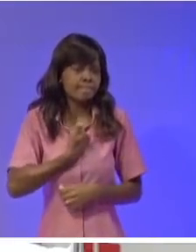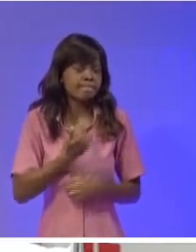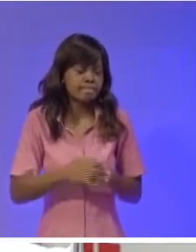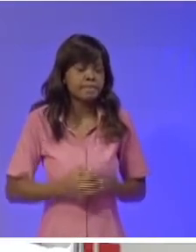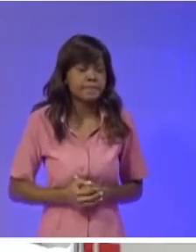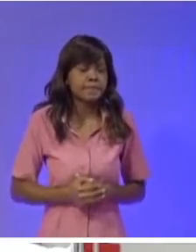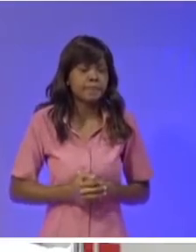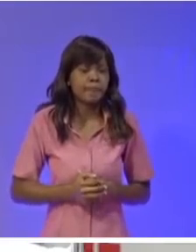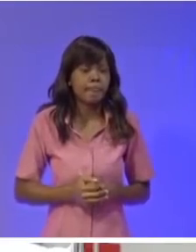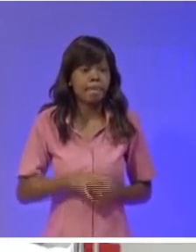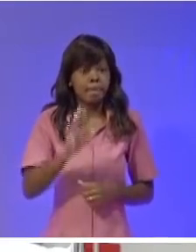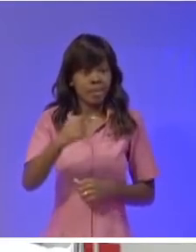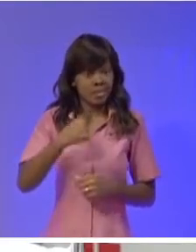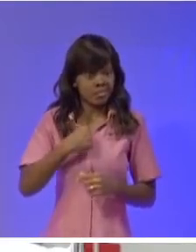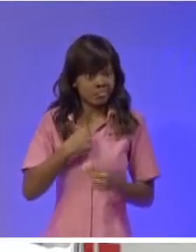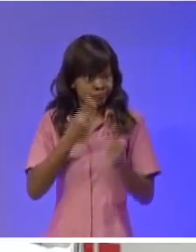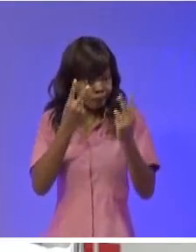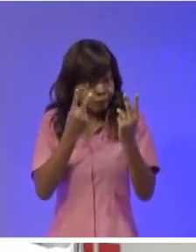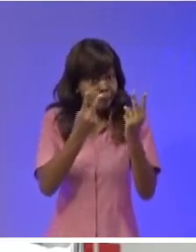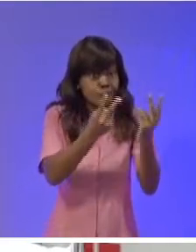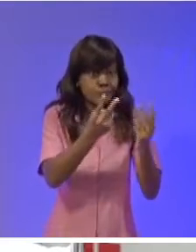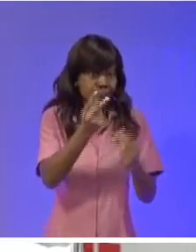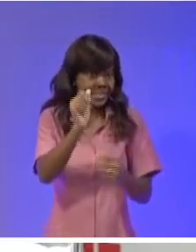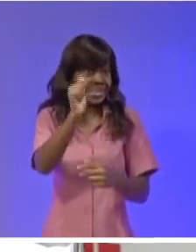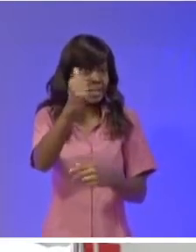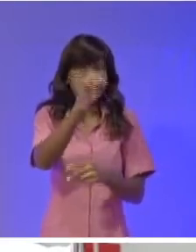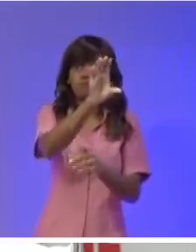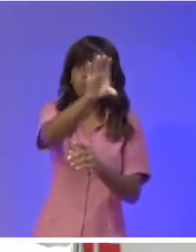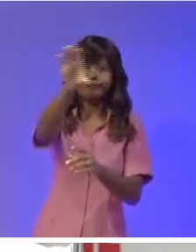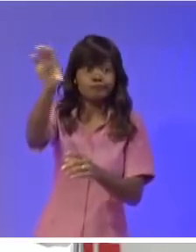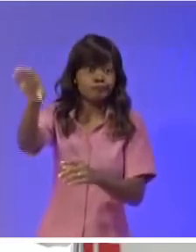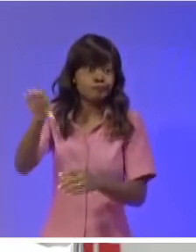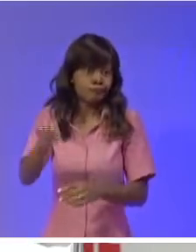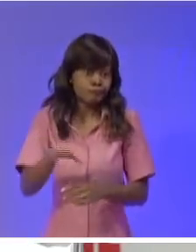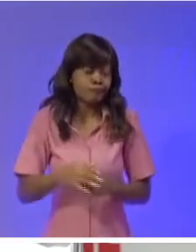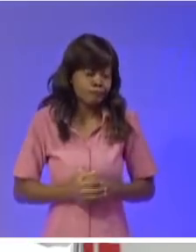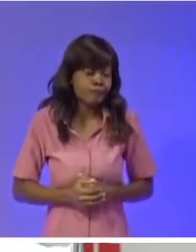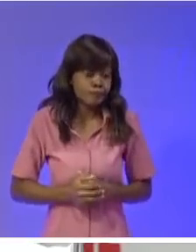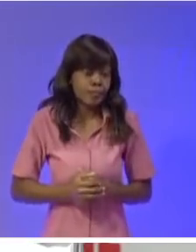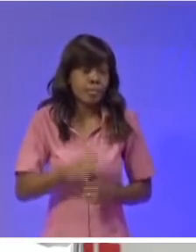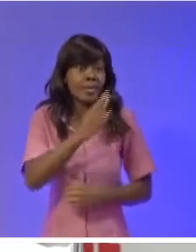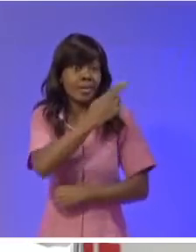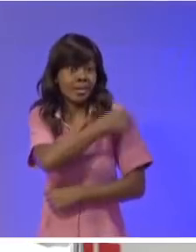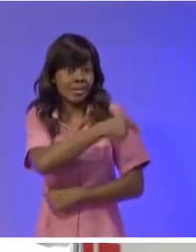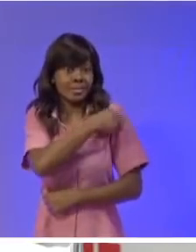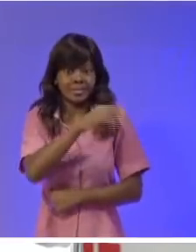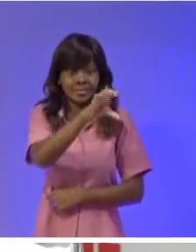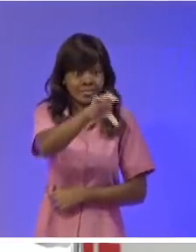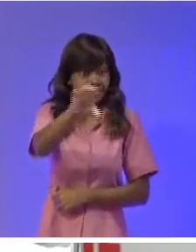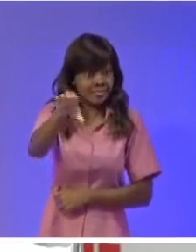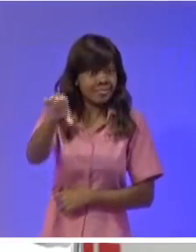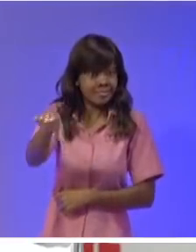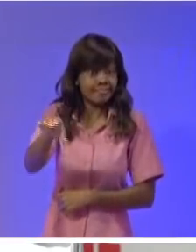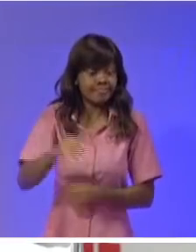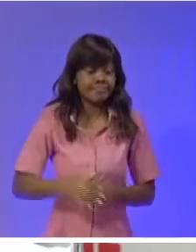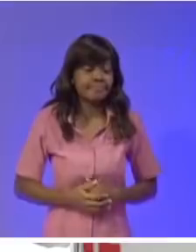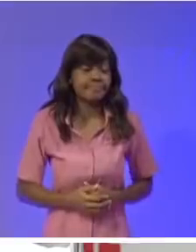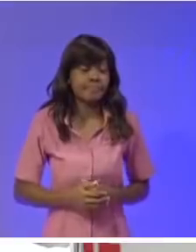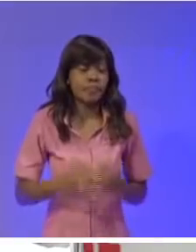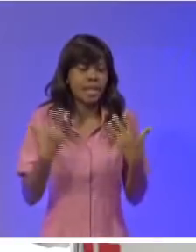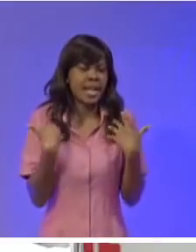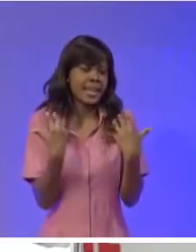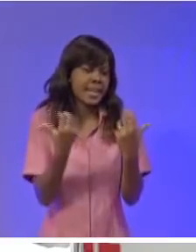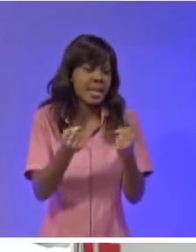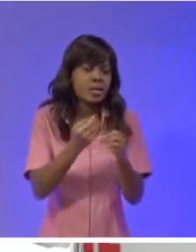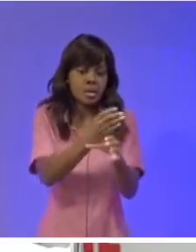past week, and as I said, and it was carried about in newspapers, healthcare workers are